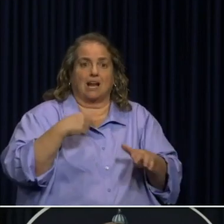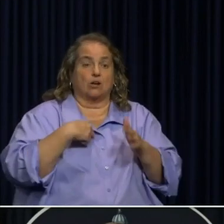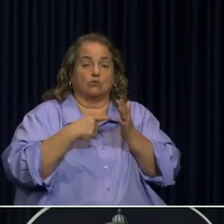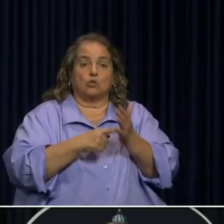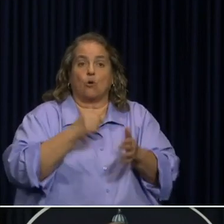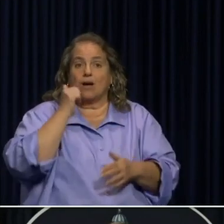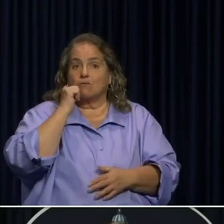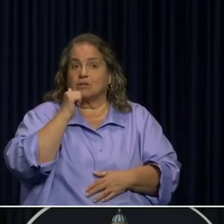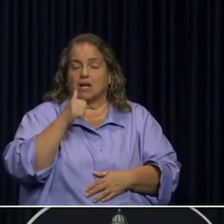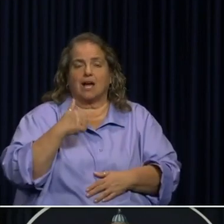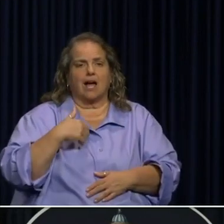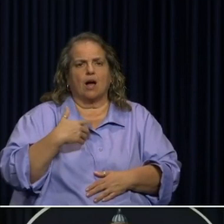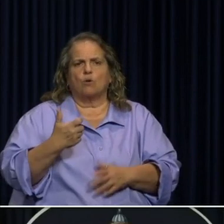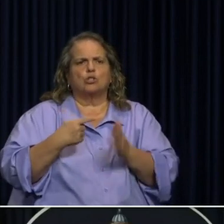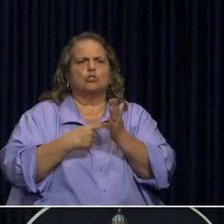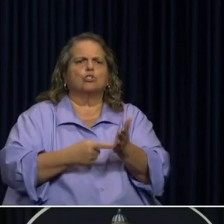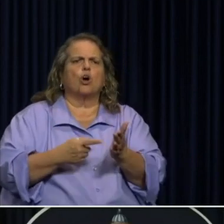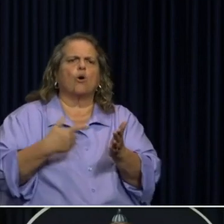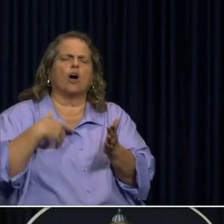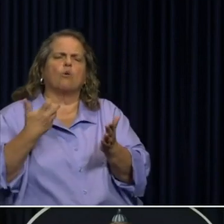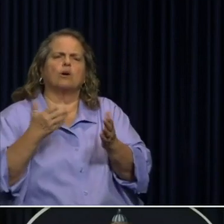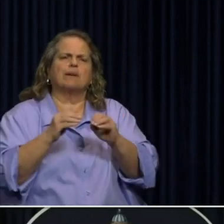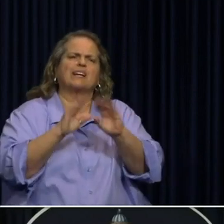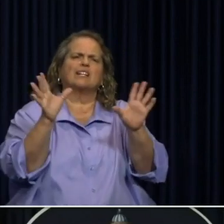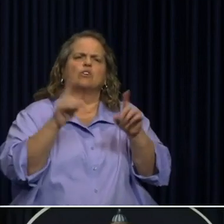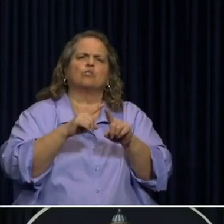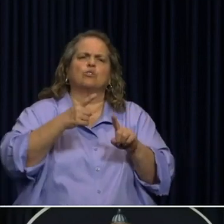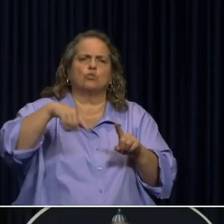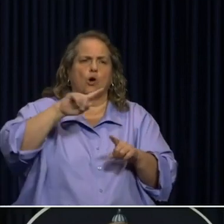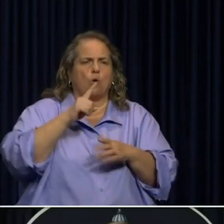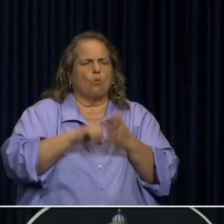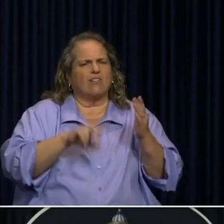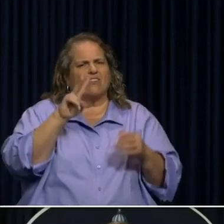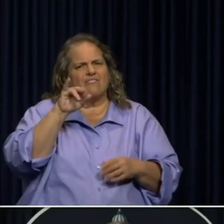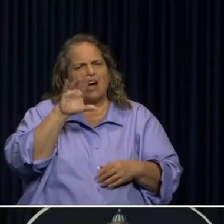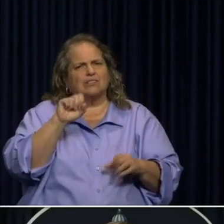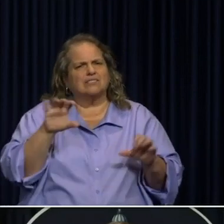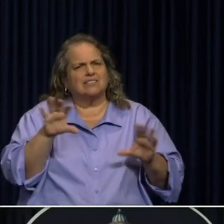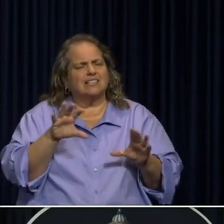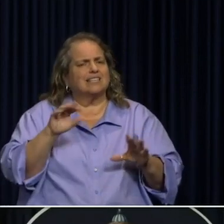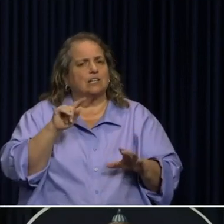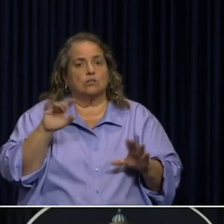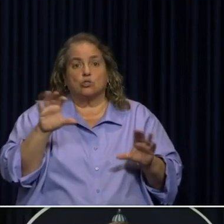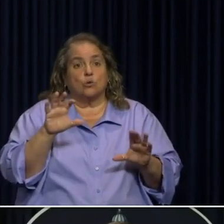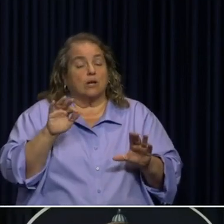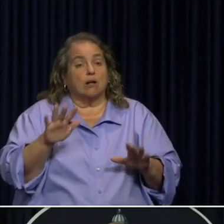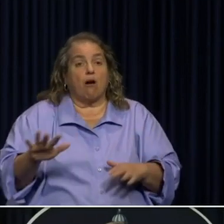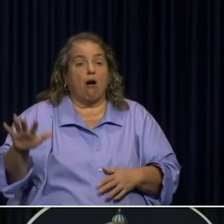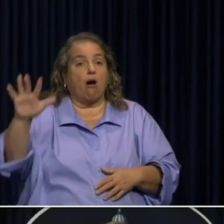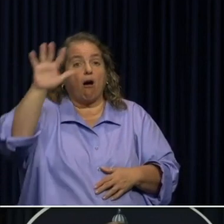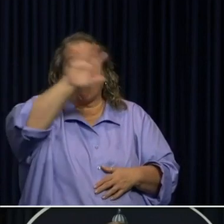be transparent, because this is what this virus does. And it's doing it everywhere across America. But hopefully